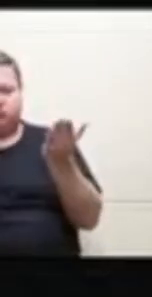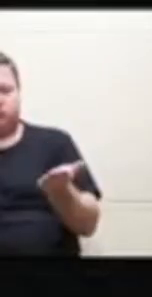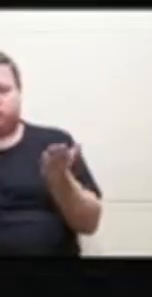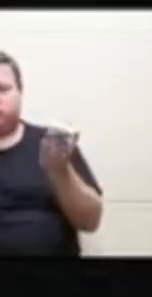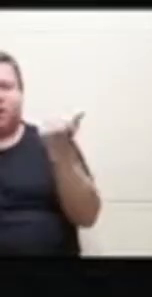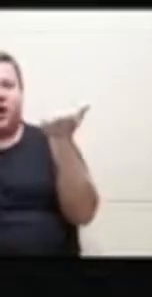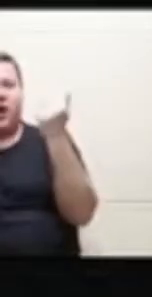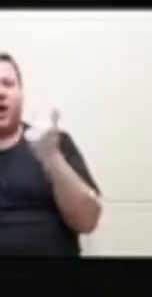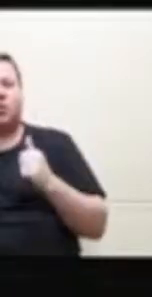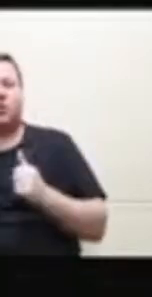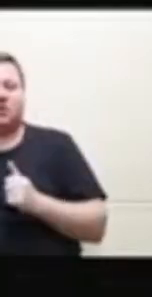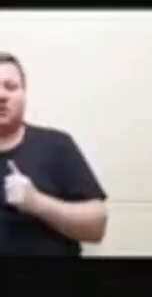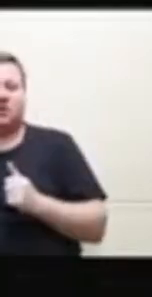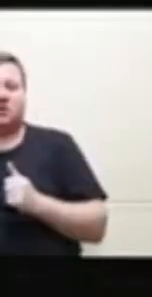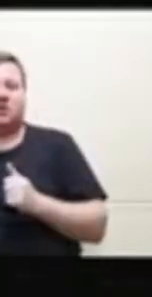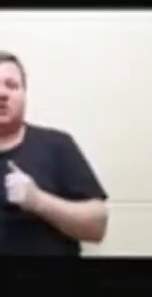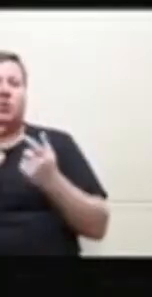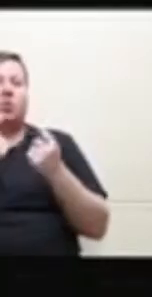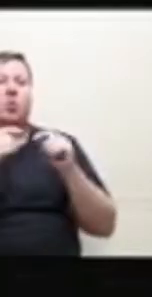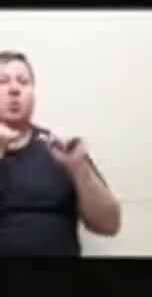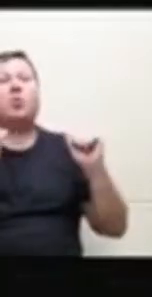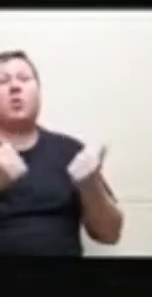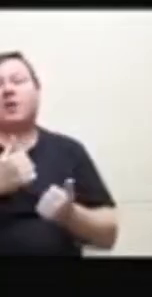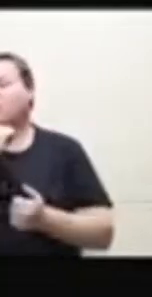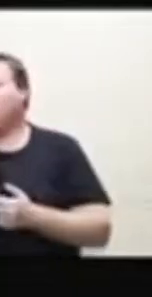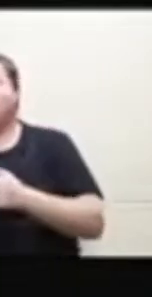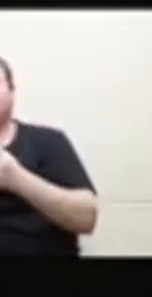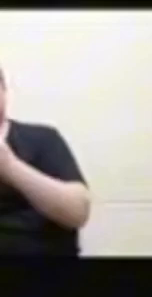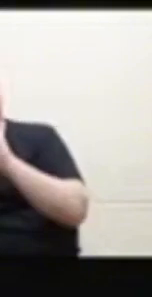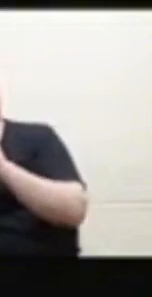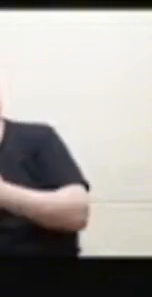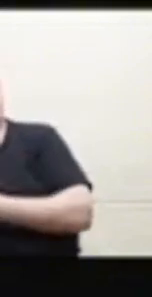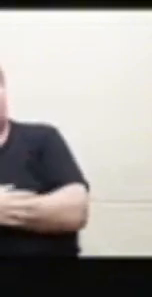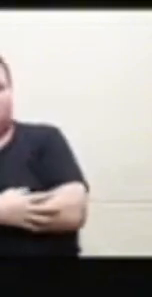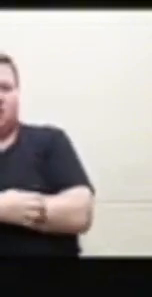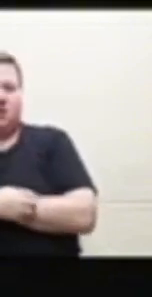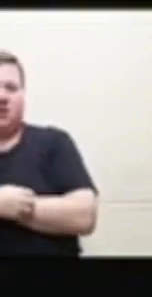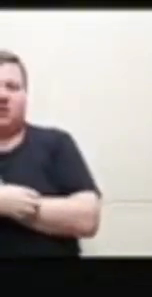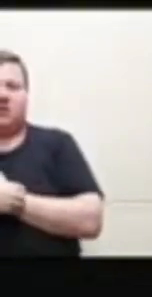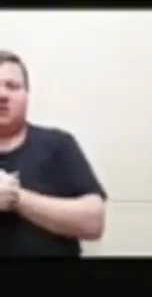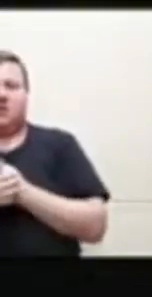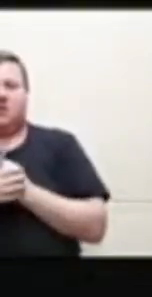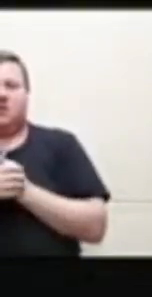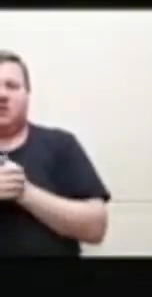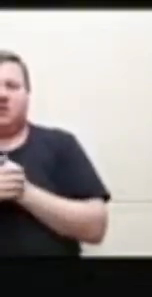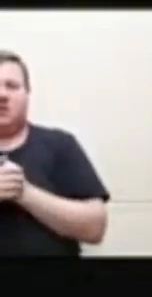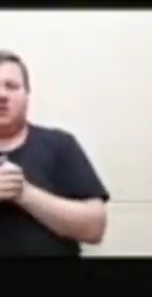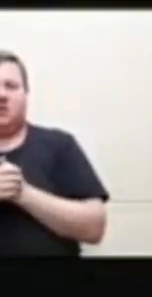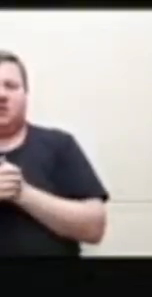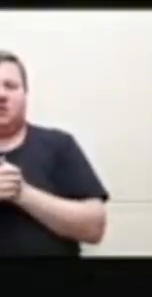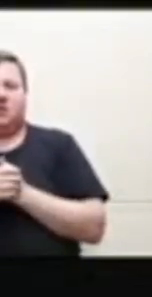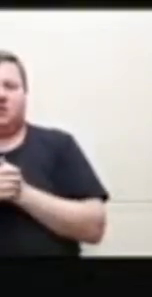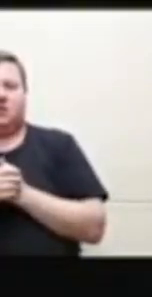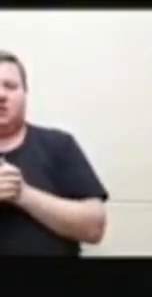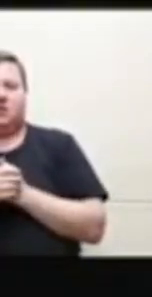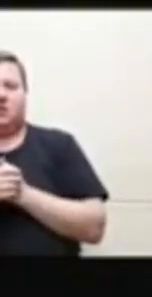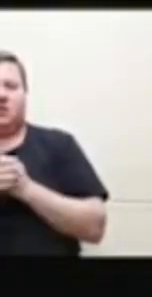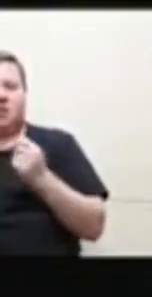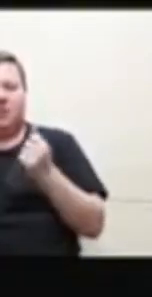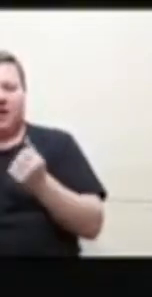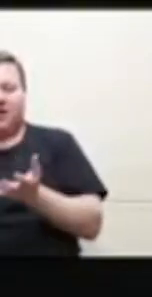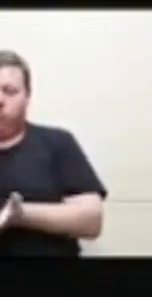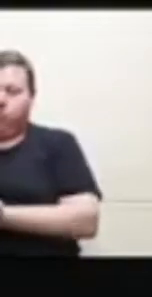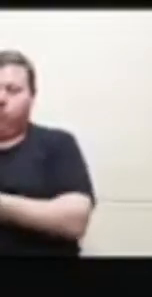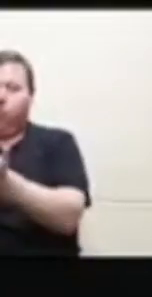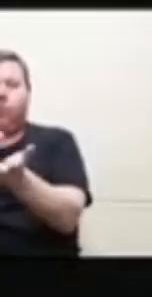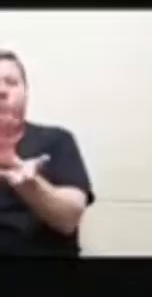a question of whether you did well or you didn't do well. You can buy the whole country with the amount of money you get.